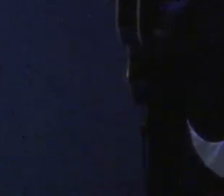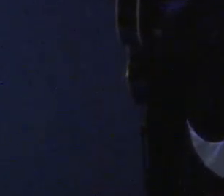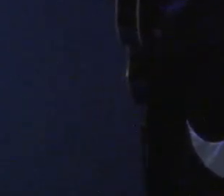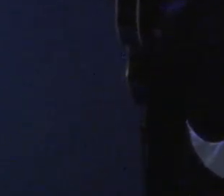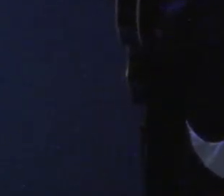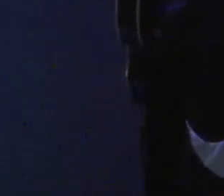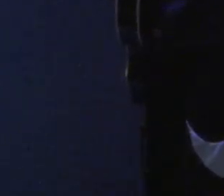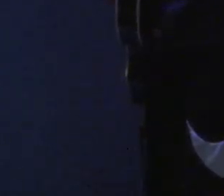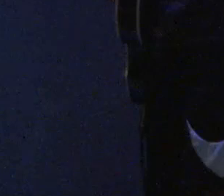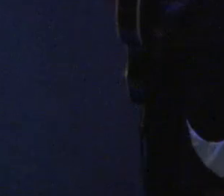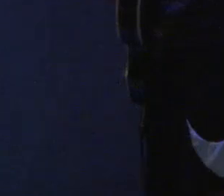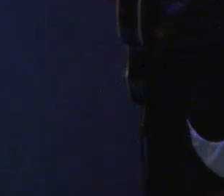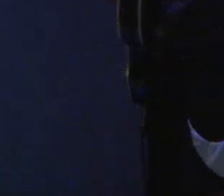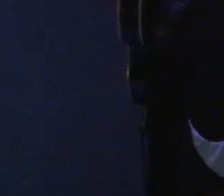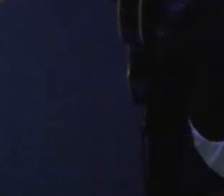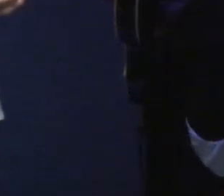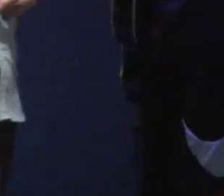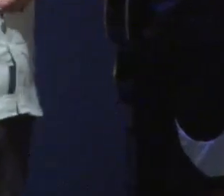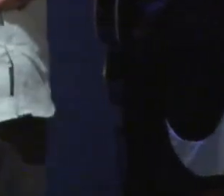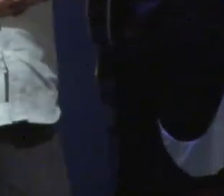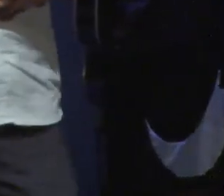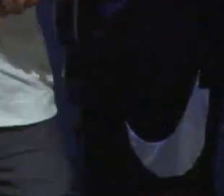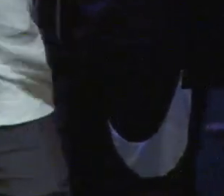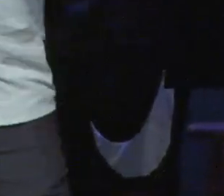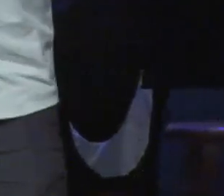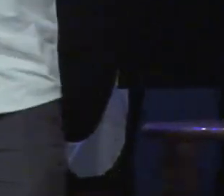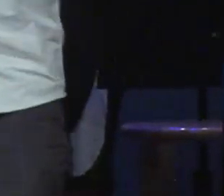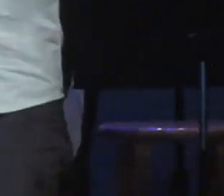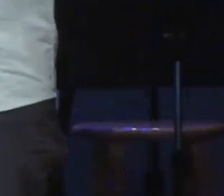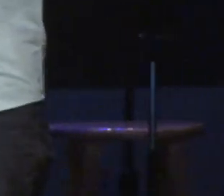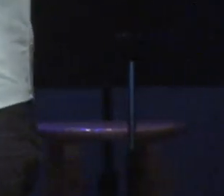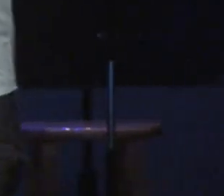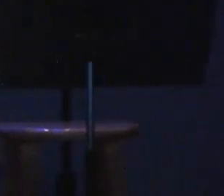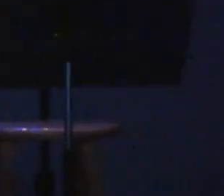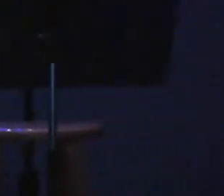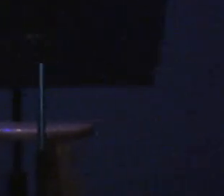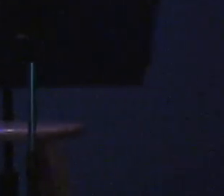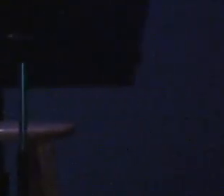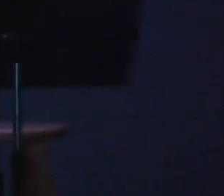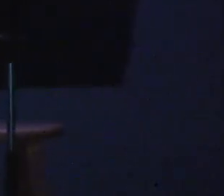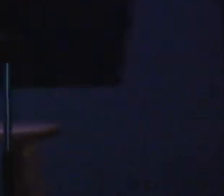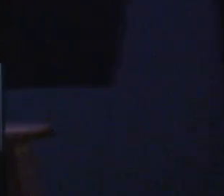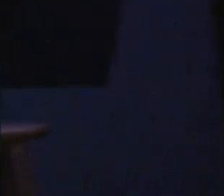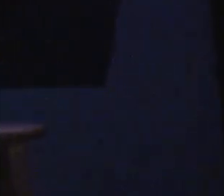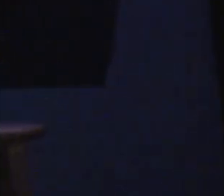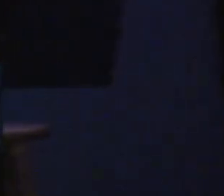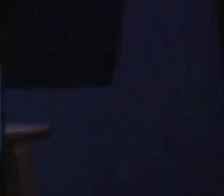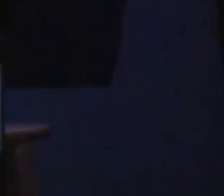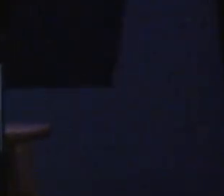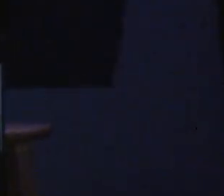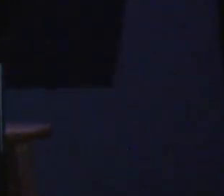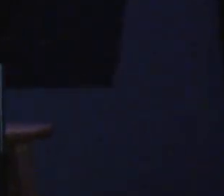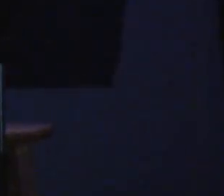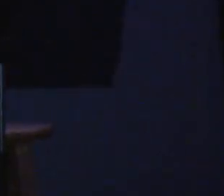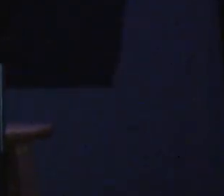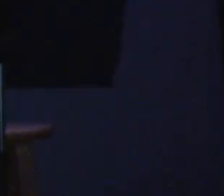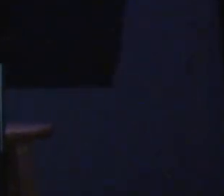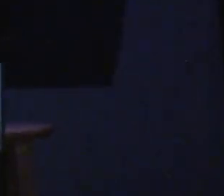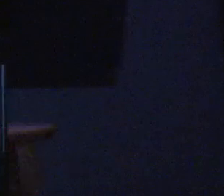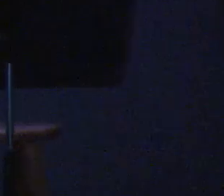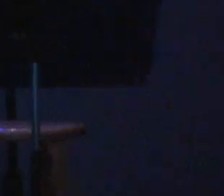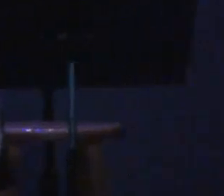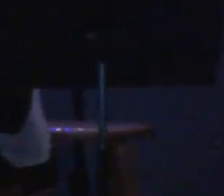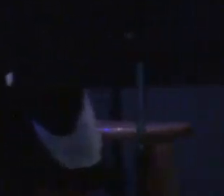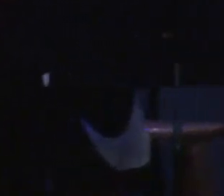coming. I was gone, and it's great to be back with you, and I'm glad you're here. I hope you're glad to be here. And somebody